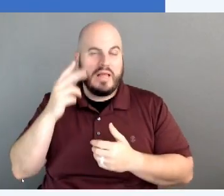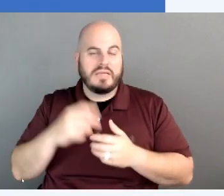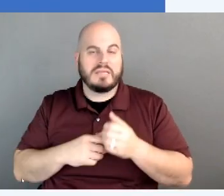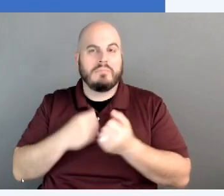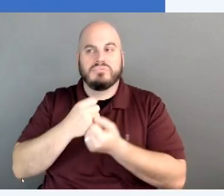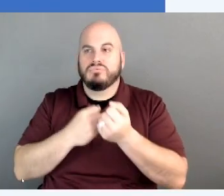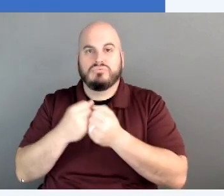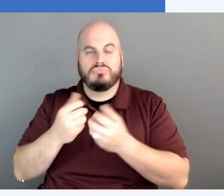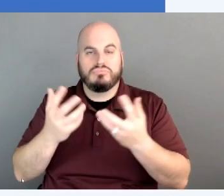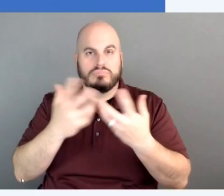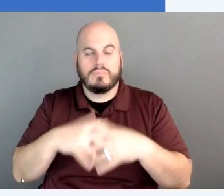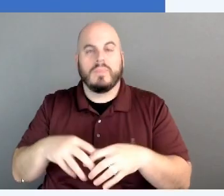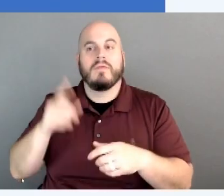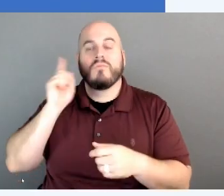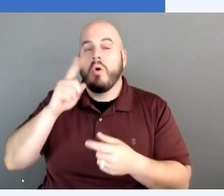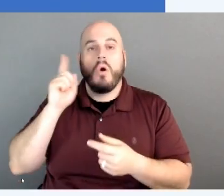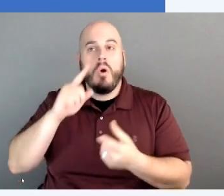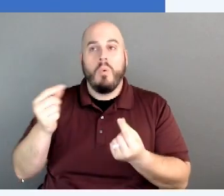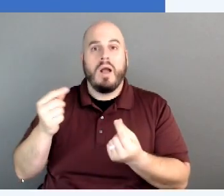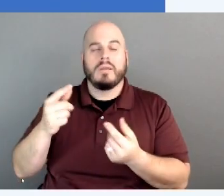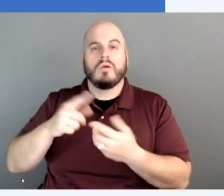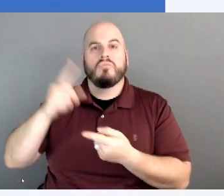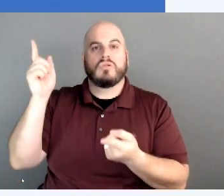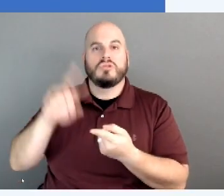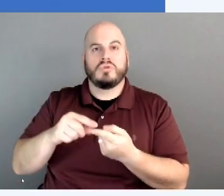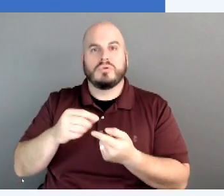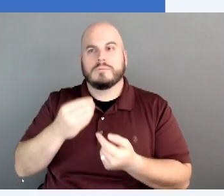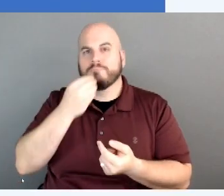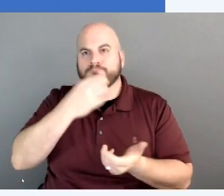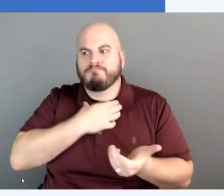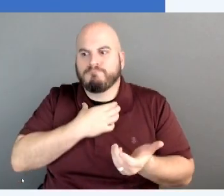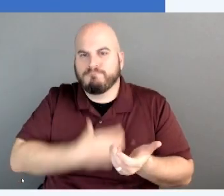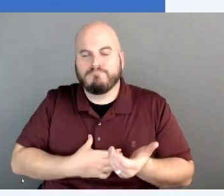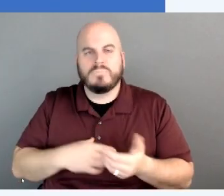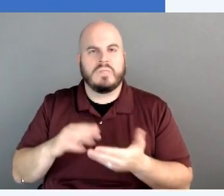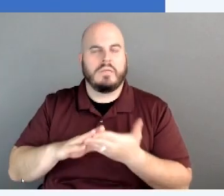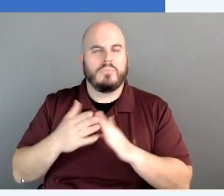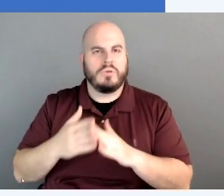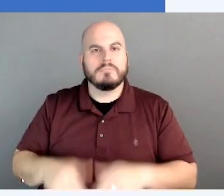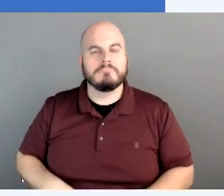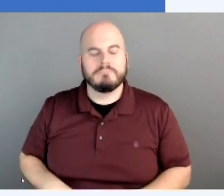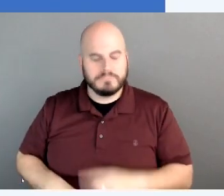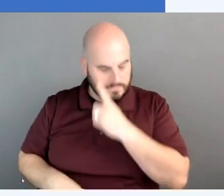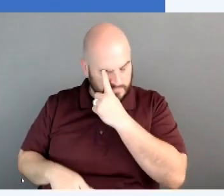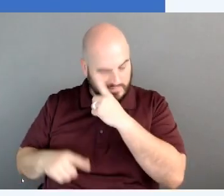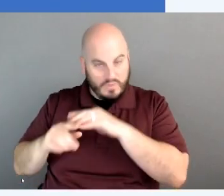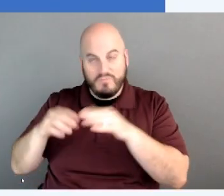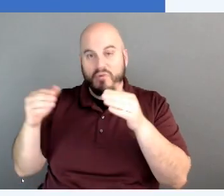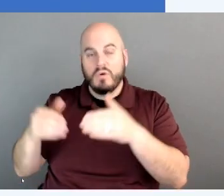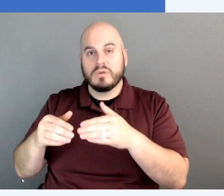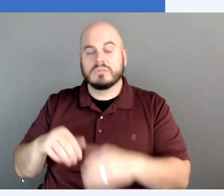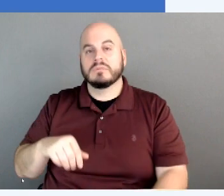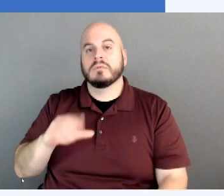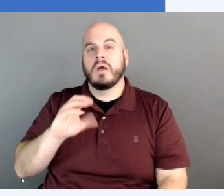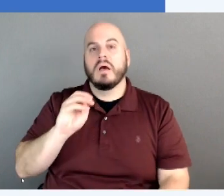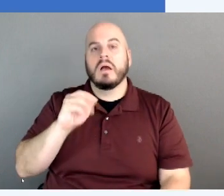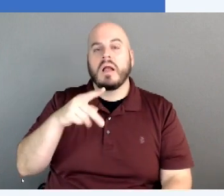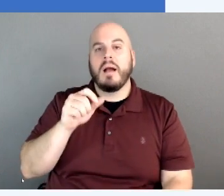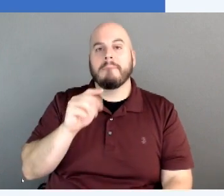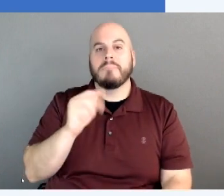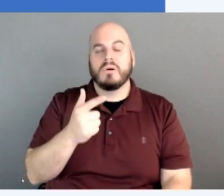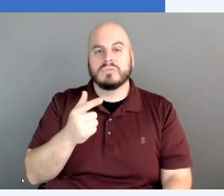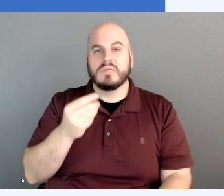community. And we were really focusing on two main components. One was gardening, but one is also composting, food waste diversion. How do we get